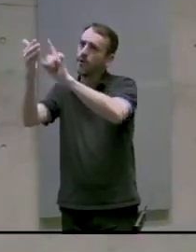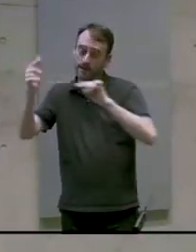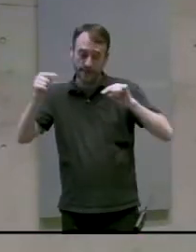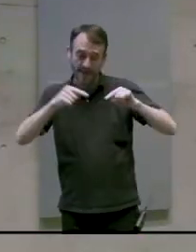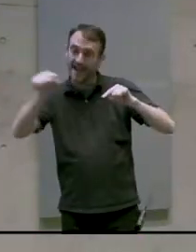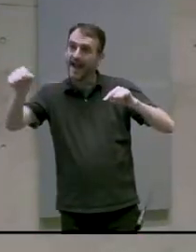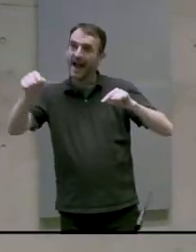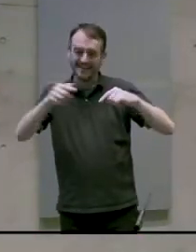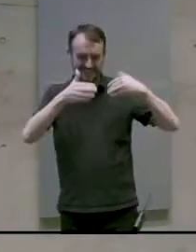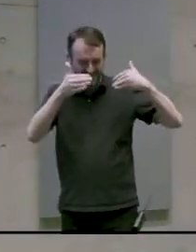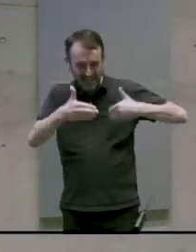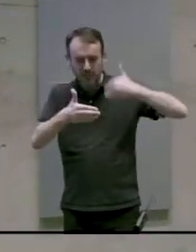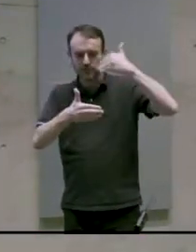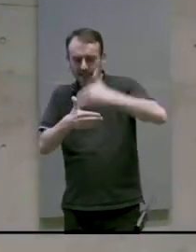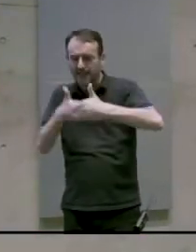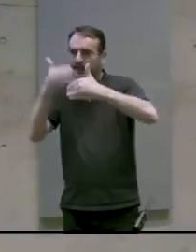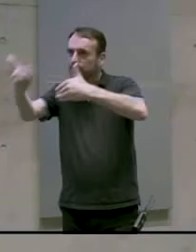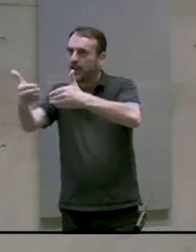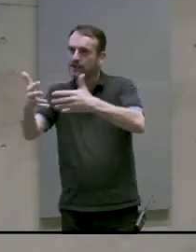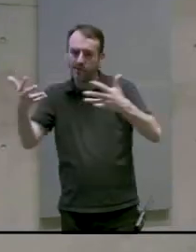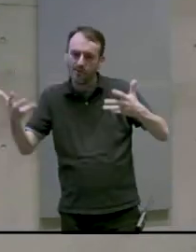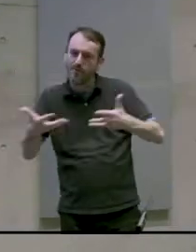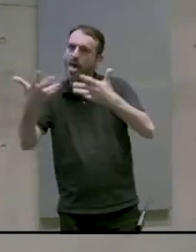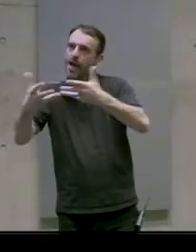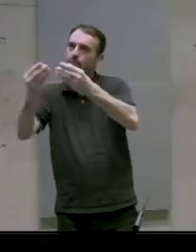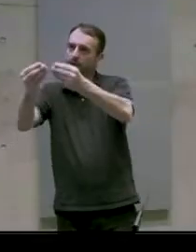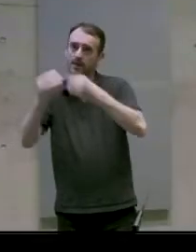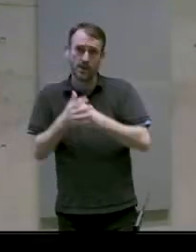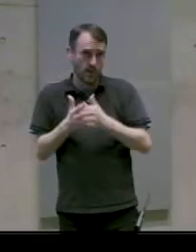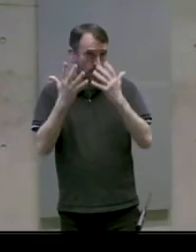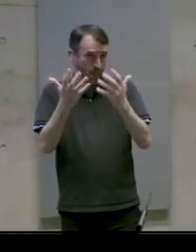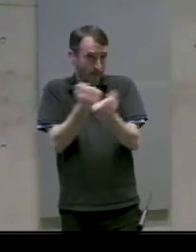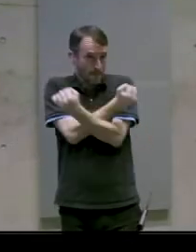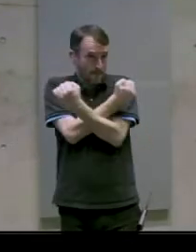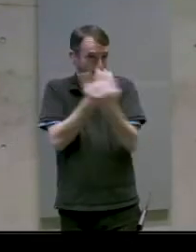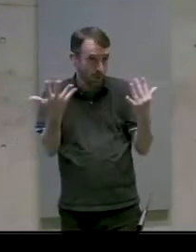each stage. So the multiple objectives.